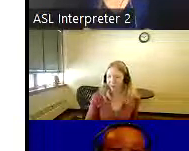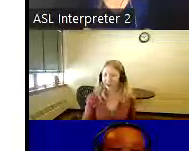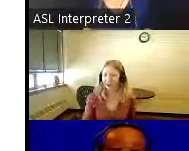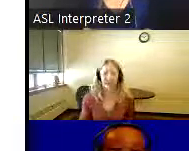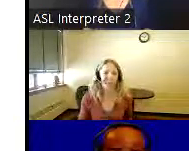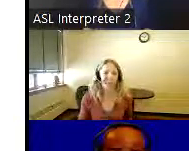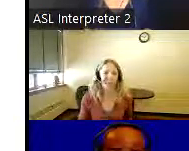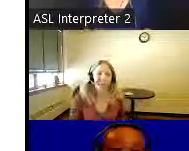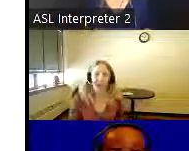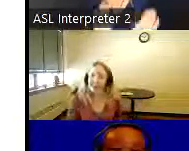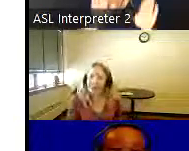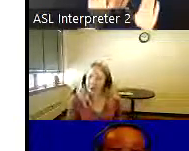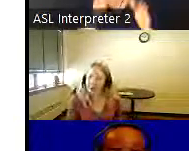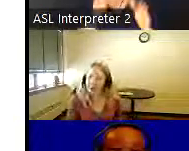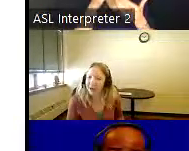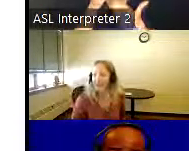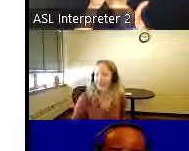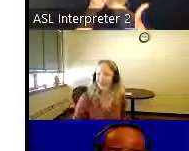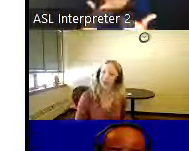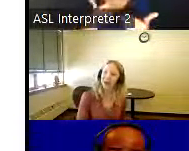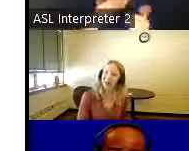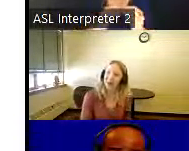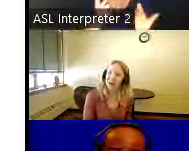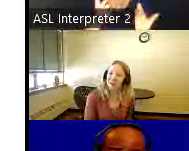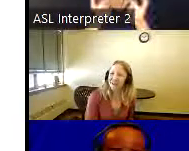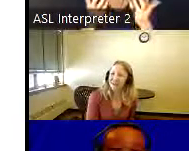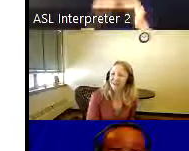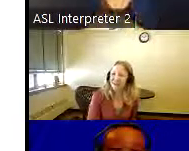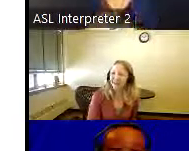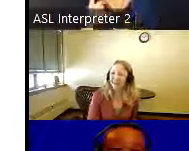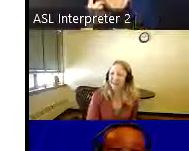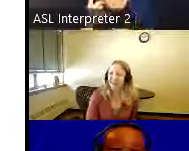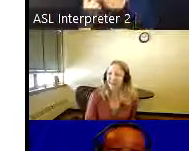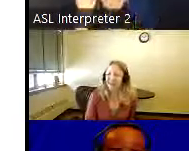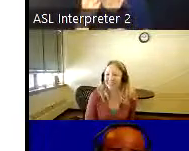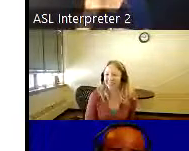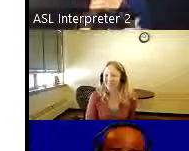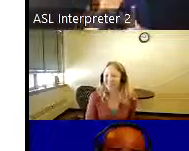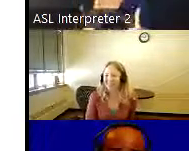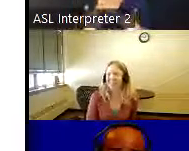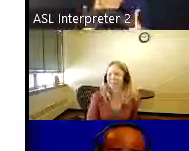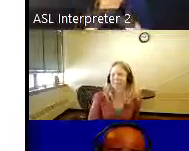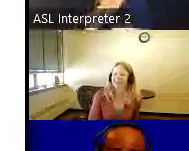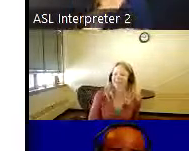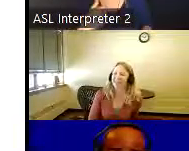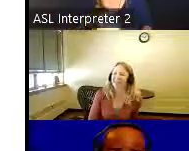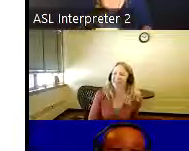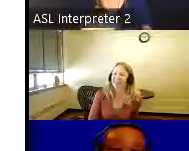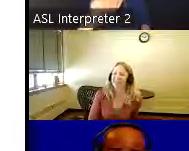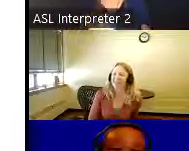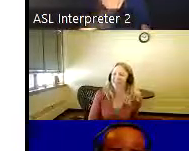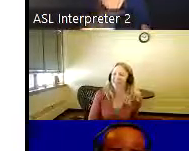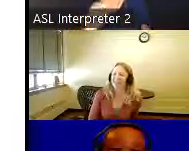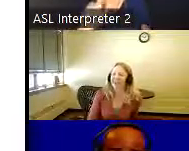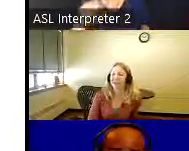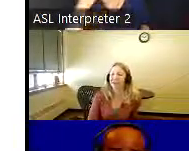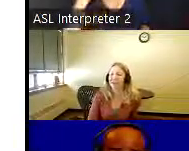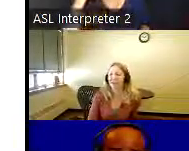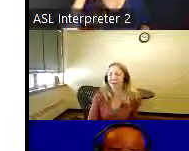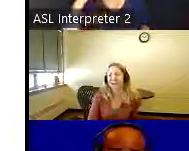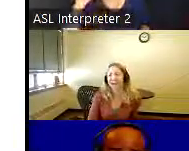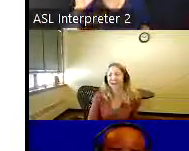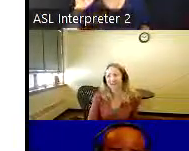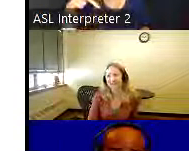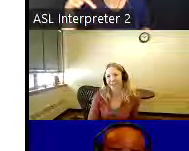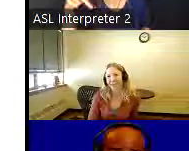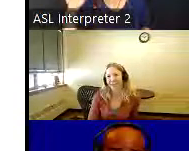Great, thanks, folks. Keep them coming. We had another question, or at least a comment from someone who's saying, we need this tool for the Pacific Northwest, including